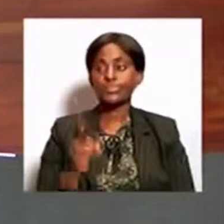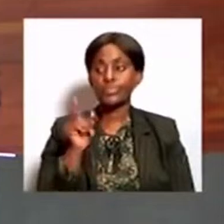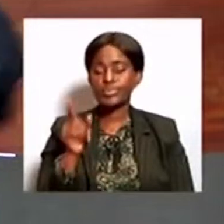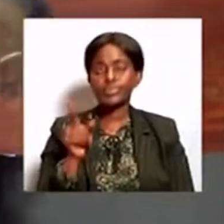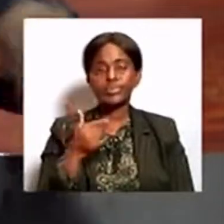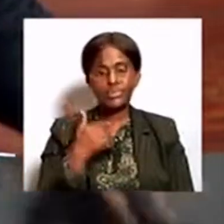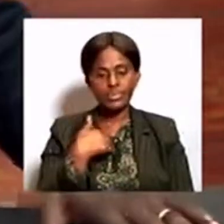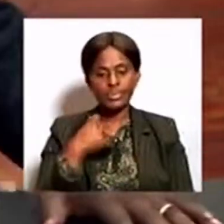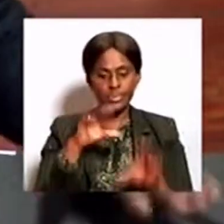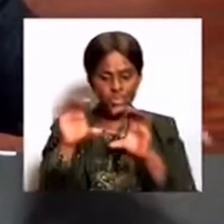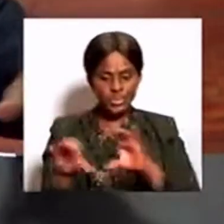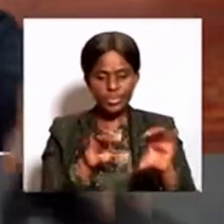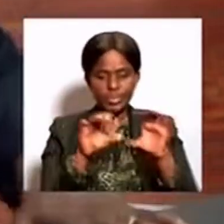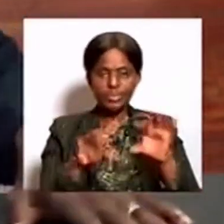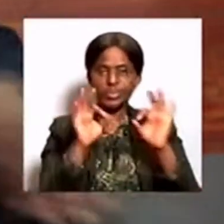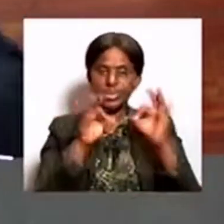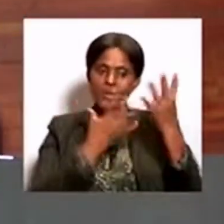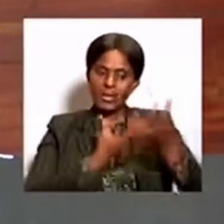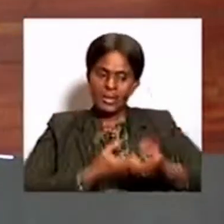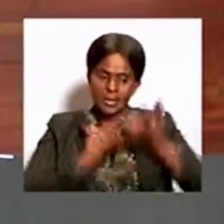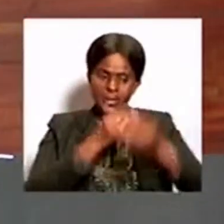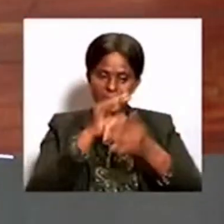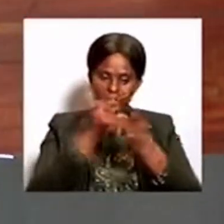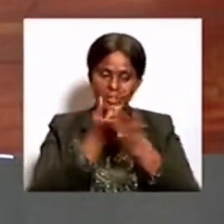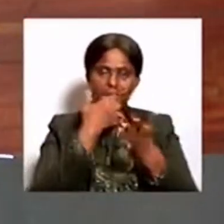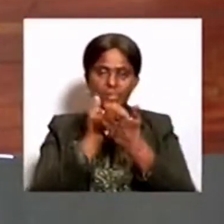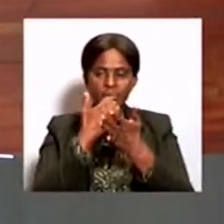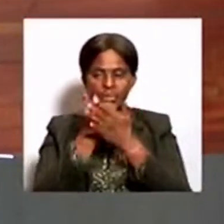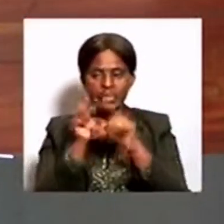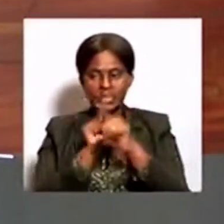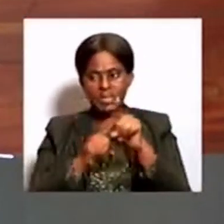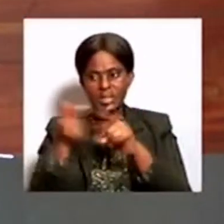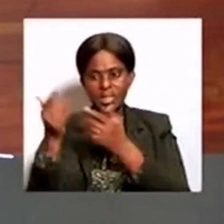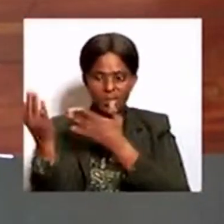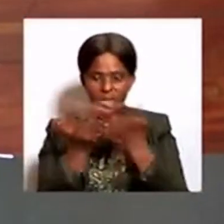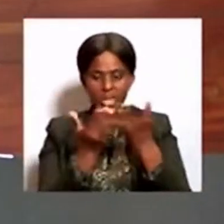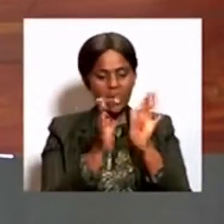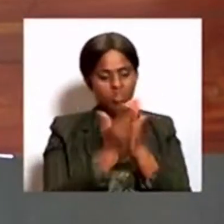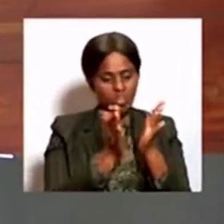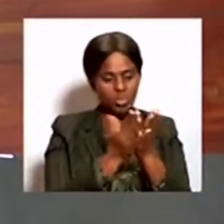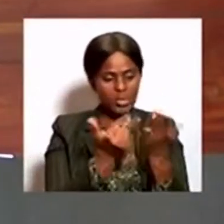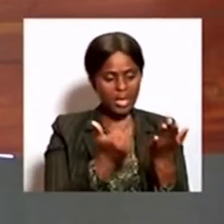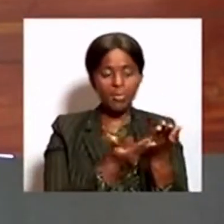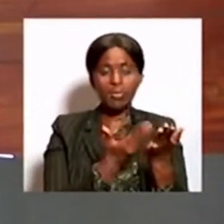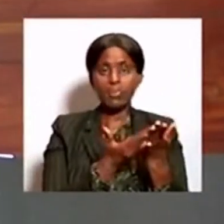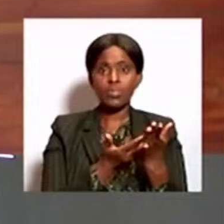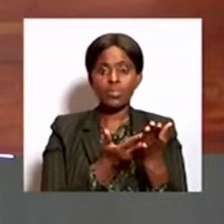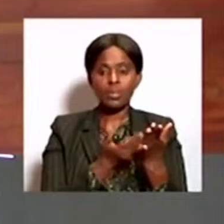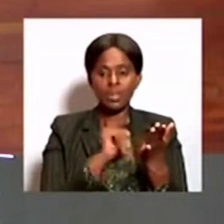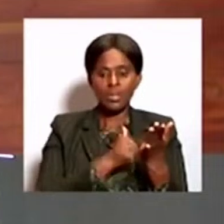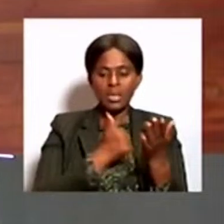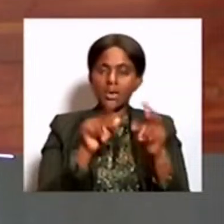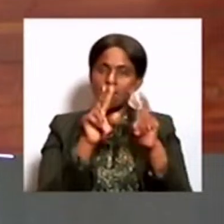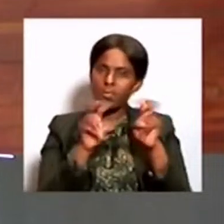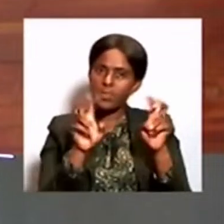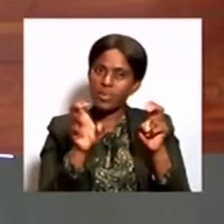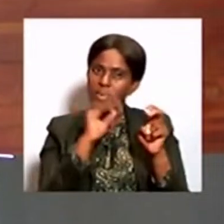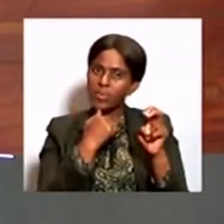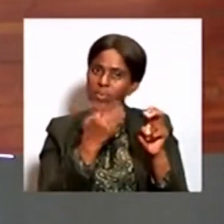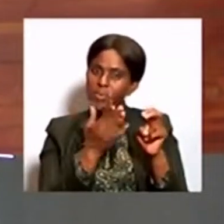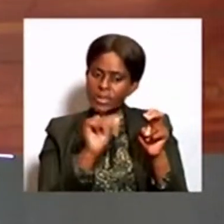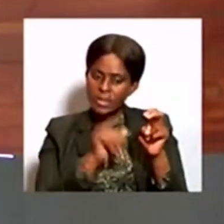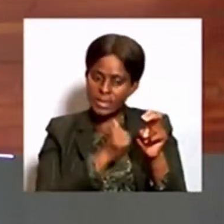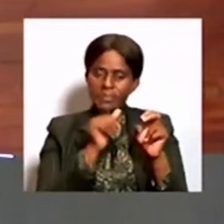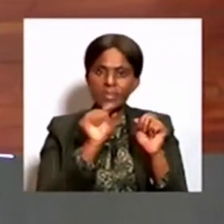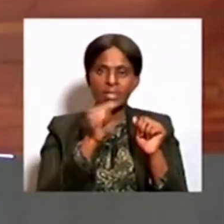You've done well to bring all the evidences. Have you brought the logbook now so that we verify of what you are